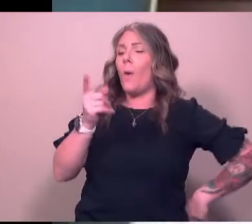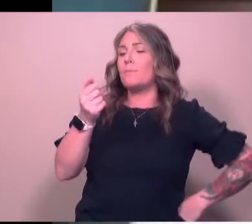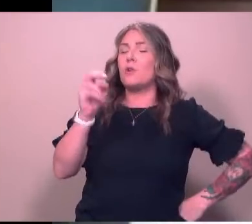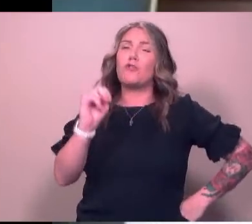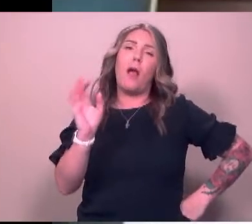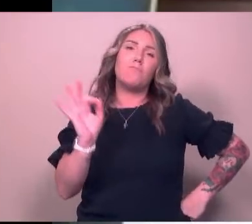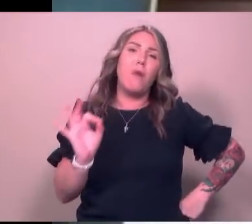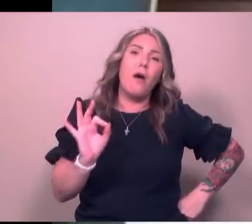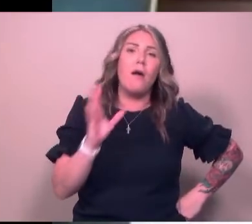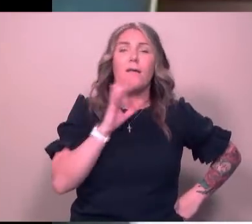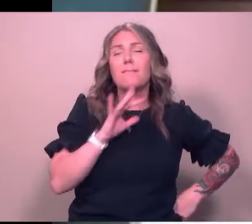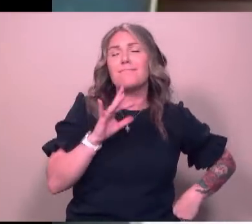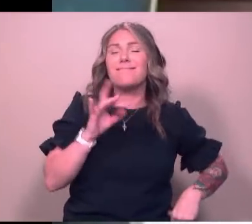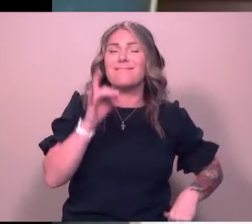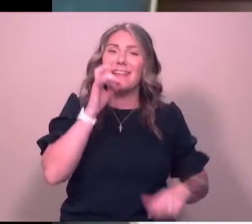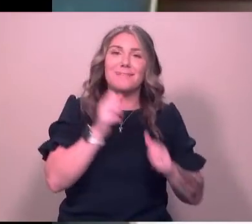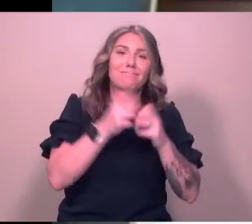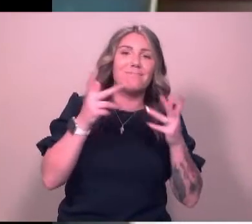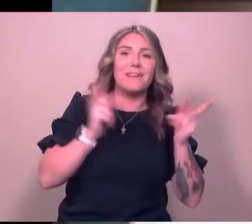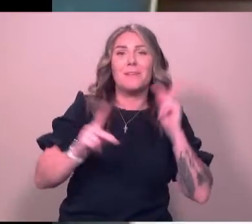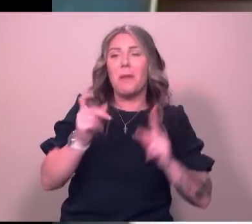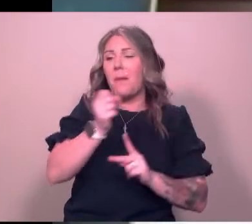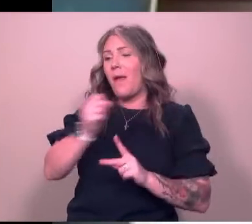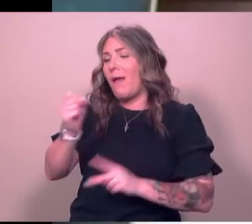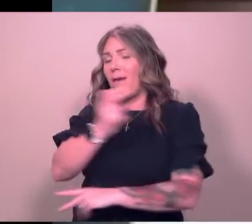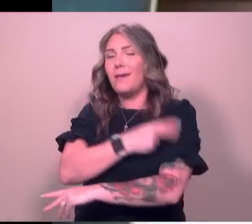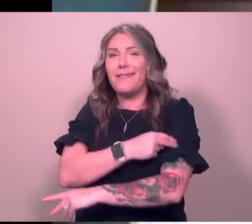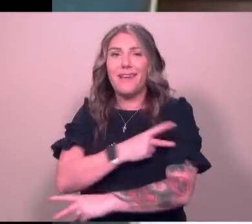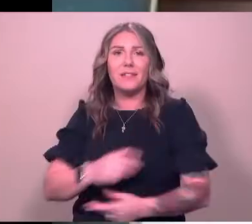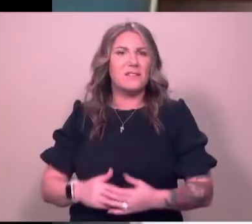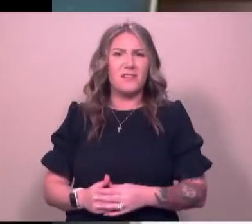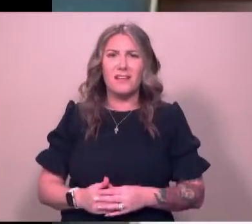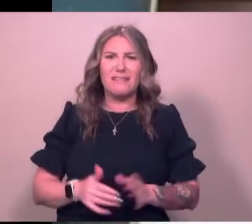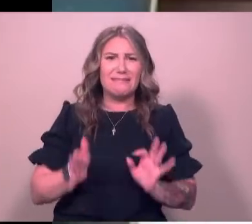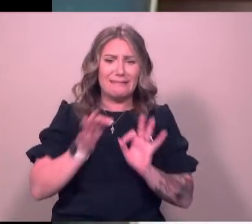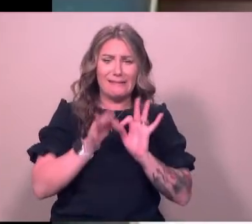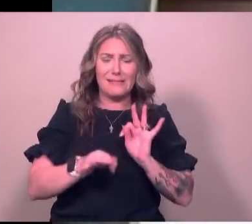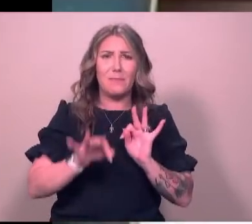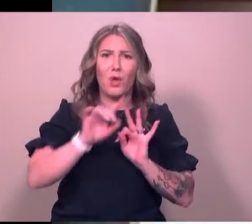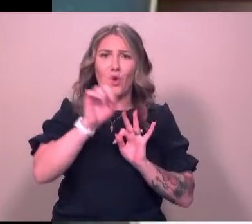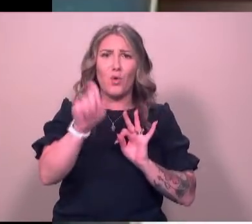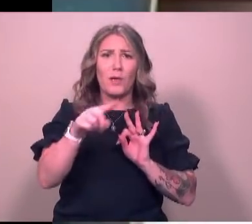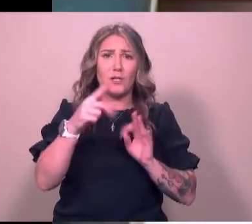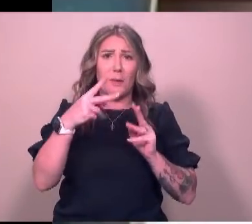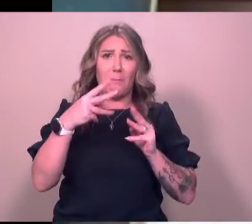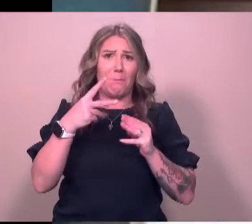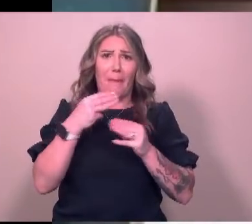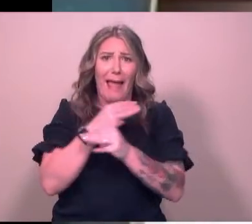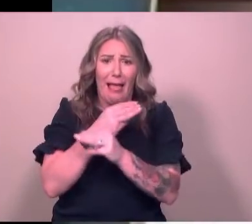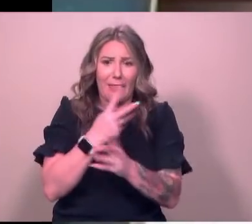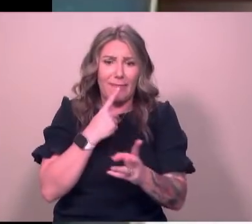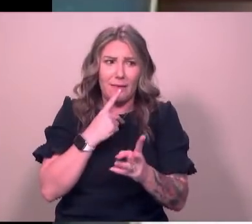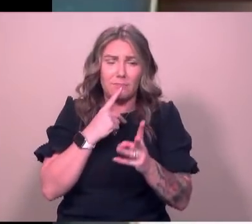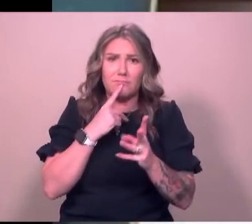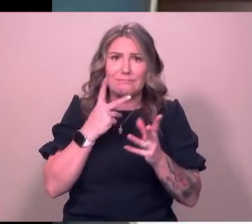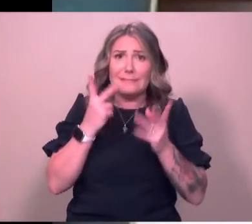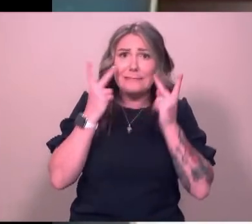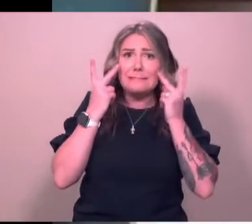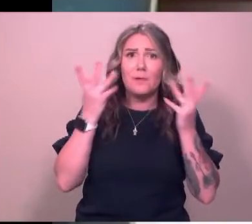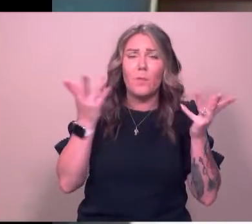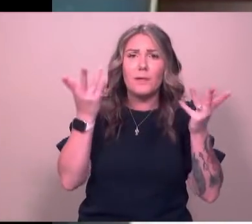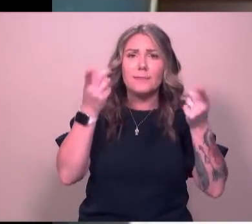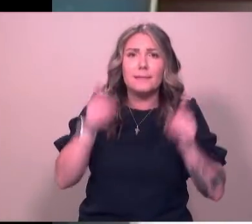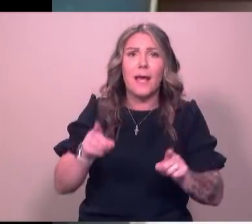it puts less people in the hospital. It's just a simple question of math. Just look at what has happened in South